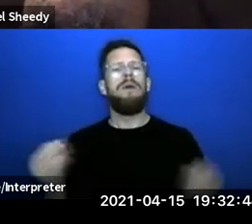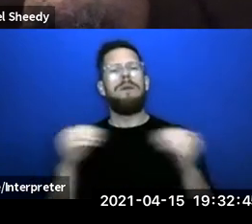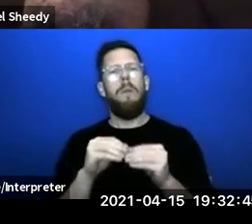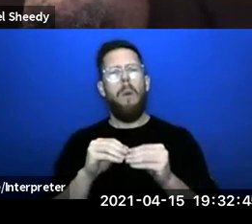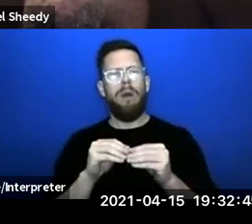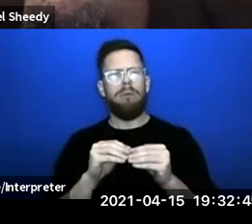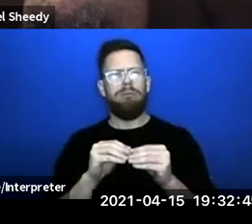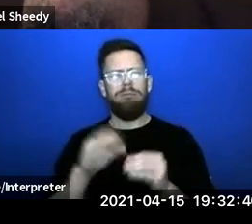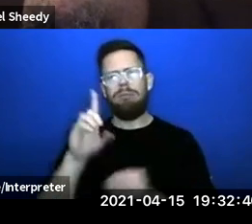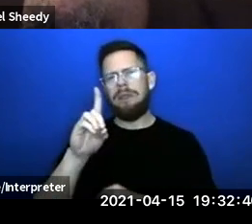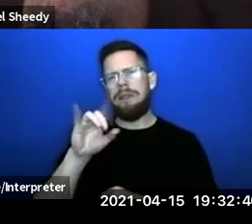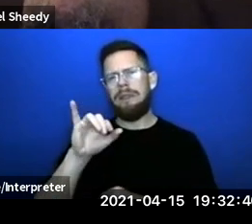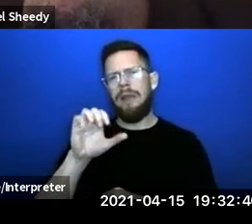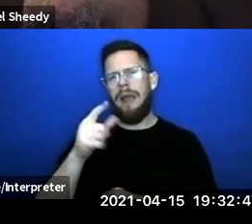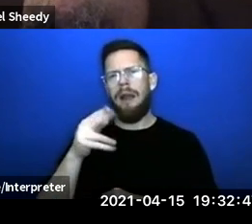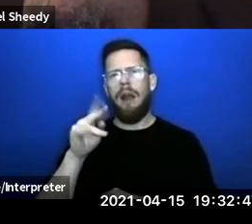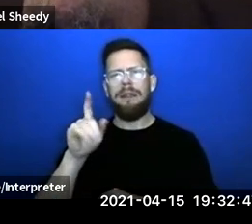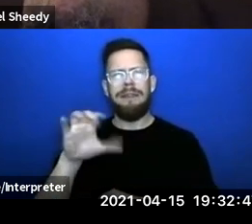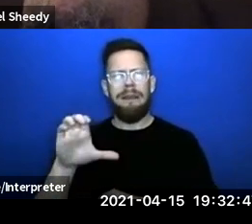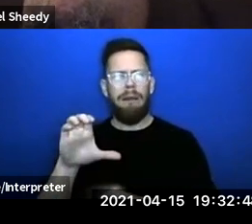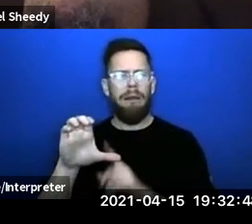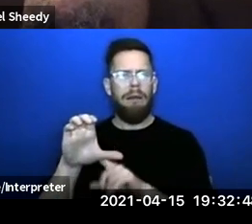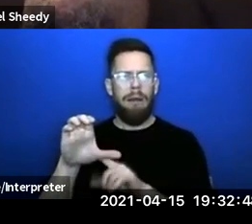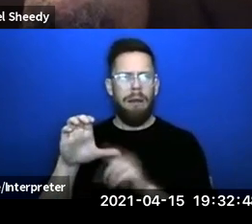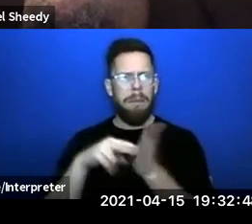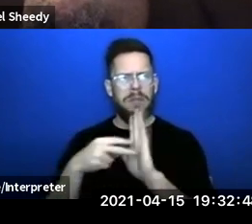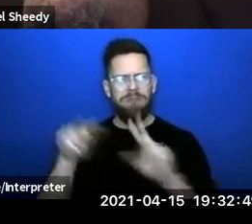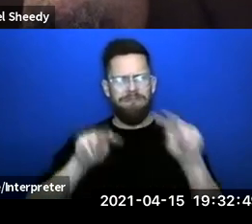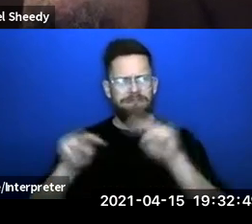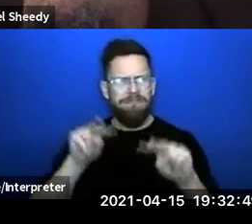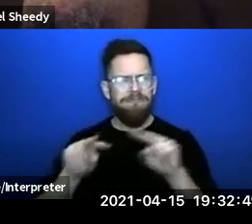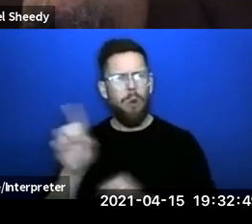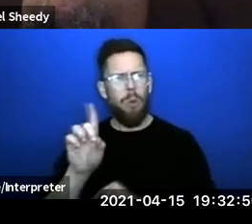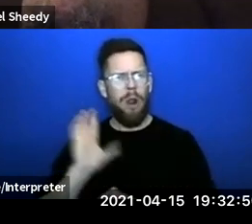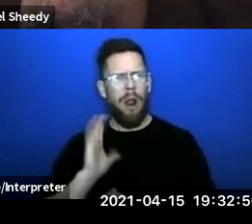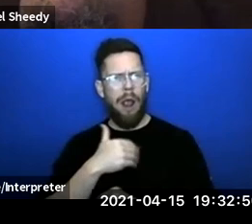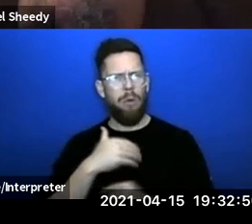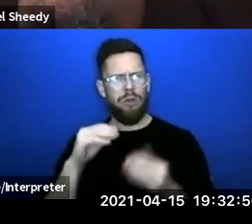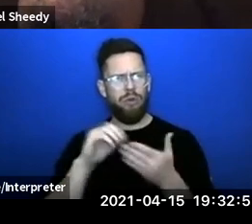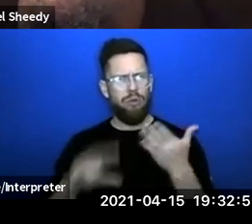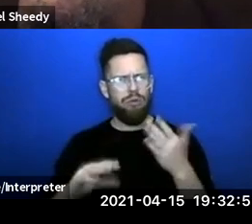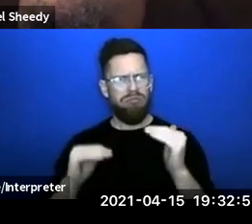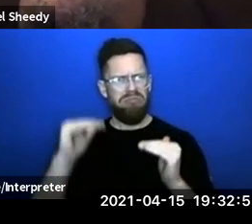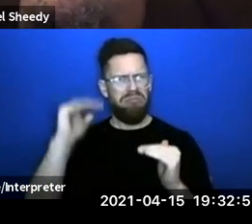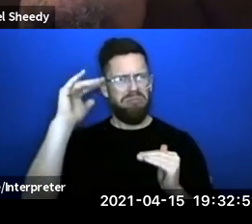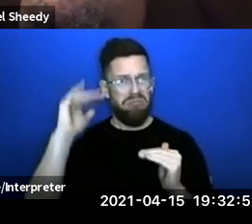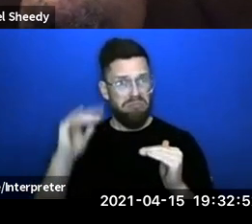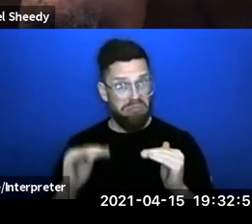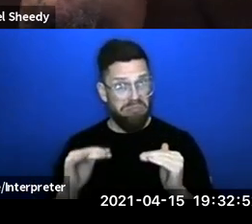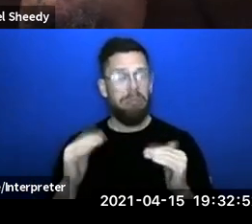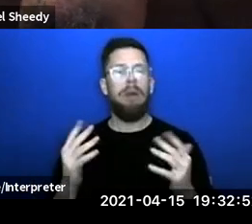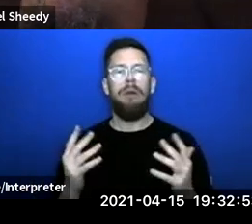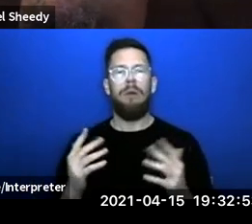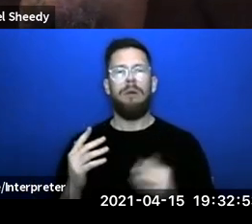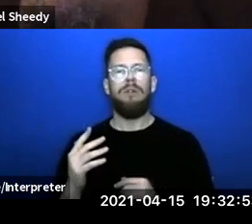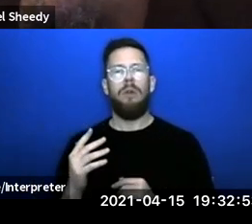can see where our students are. We have measures that we use internally as well for that. So this is just another